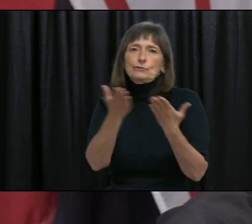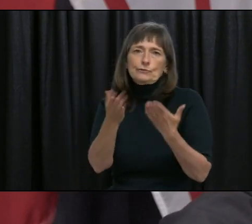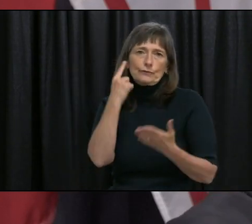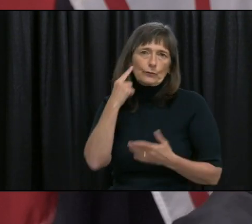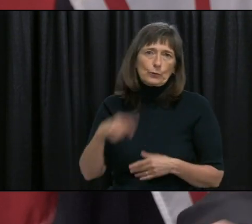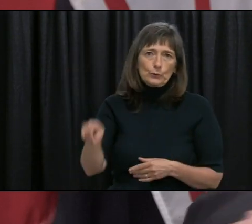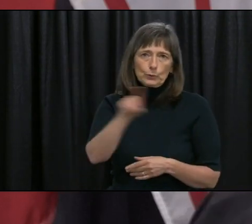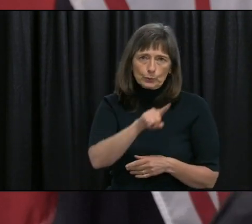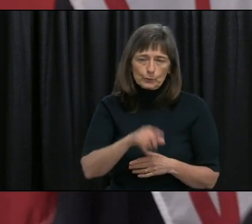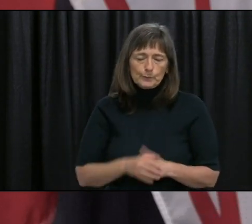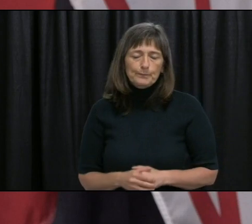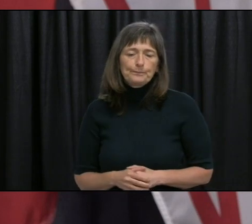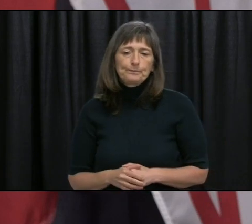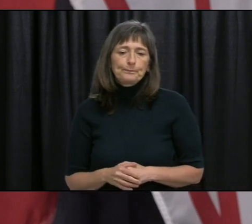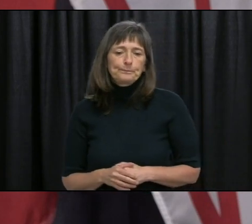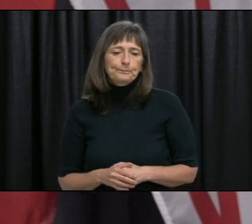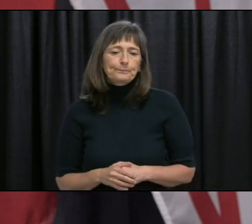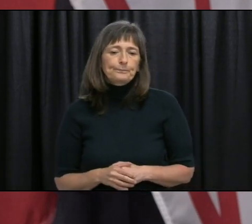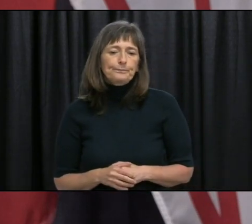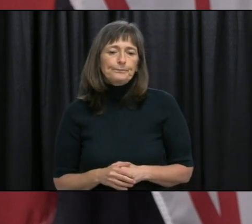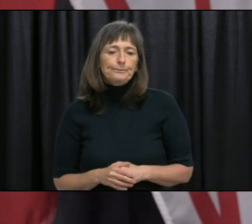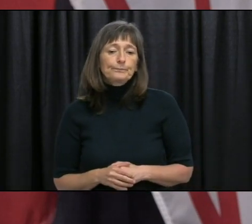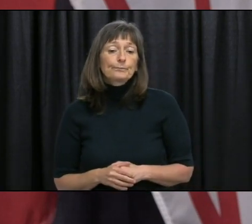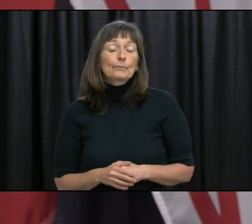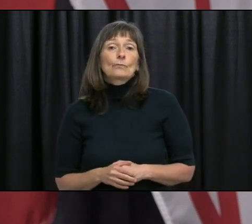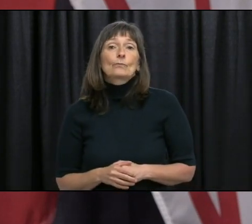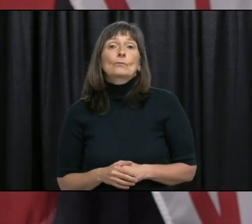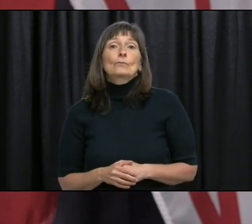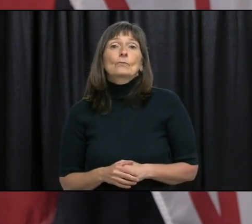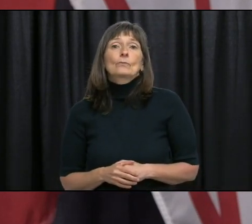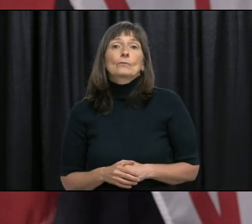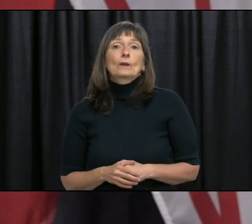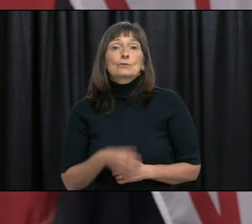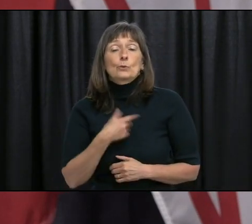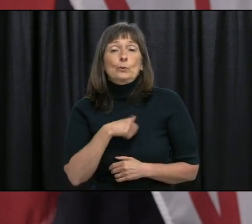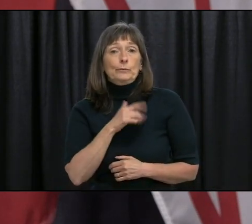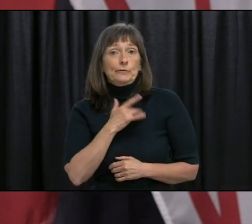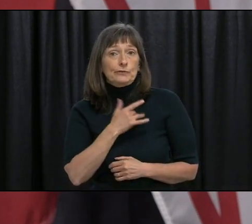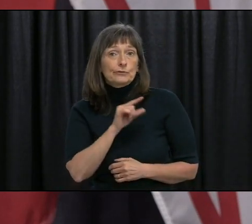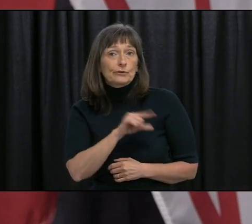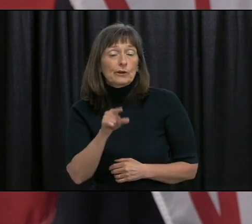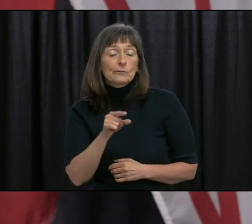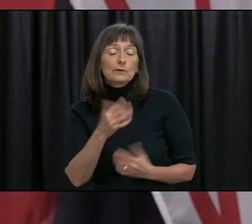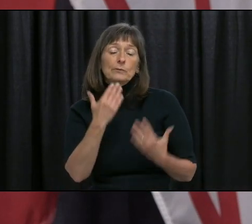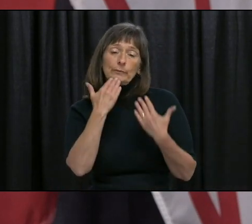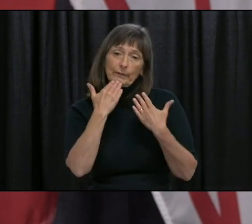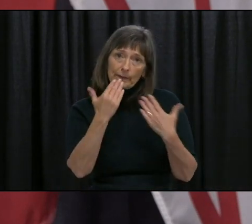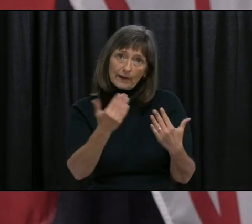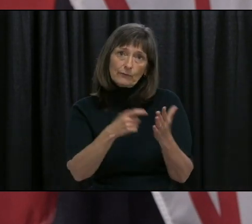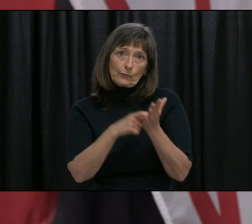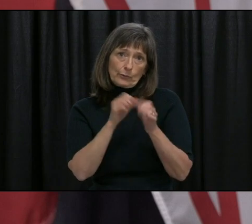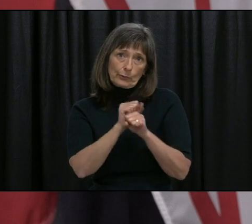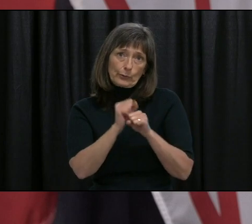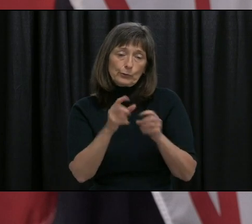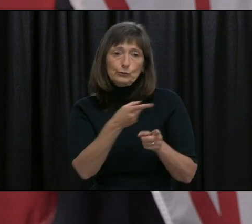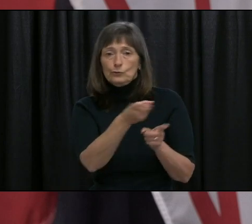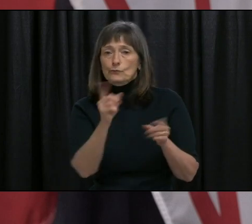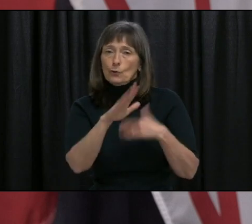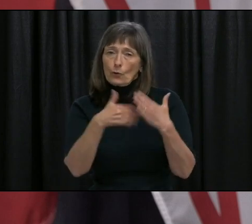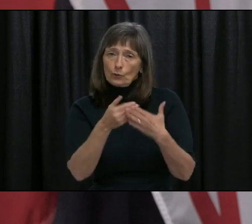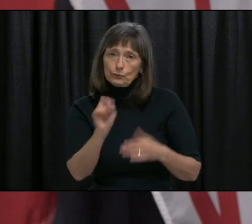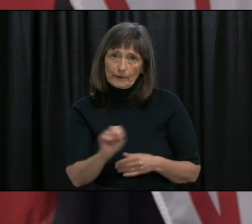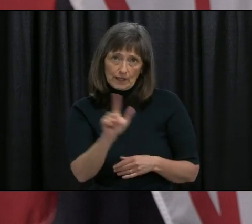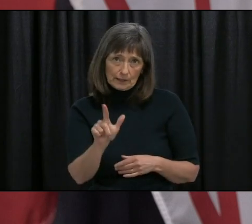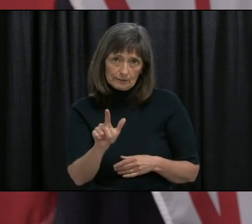the pandemic. So on behalf of the provincial government, I want to also thank our essential workers throughout Newfoundland and Labrador for